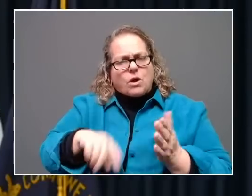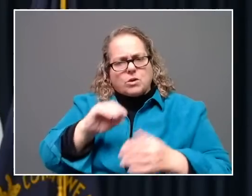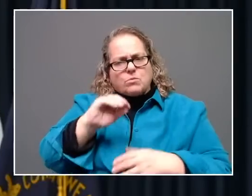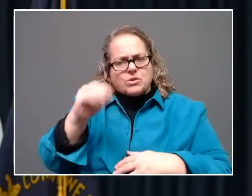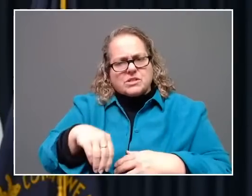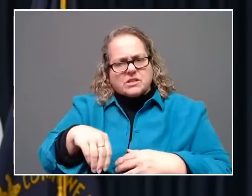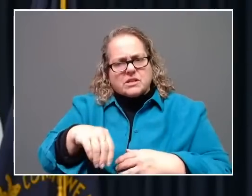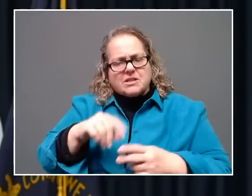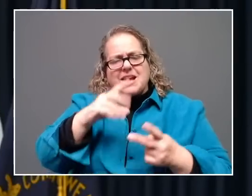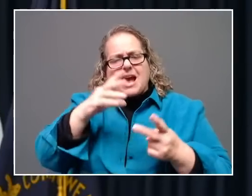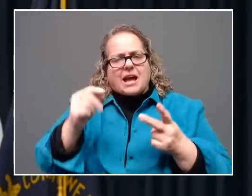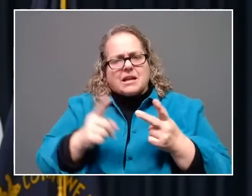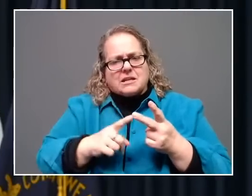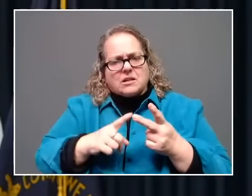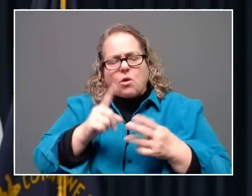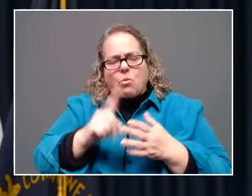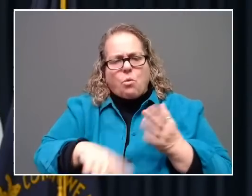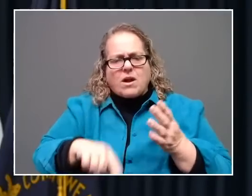to endemic?